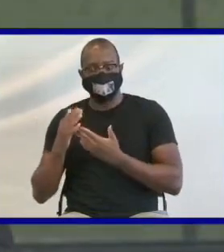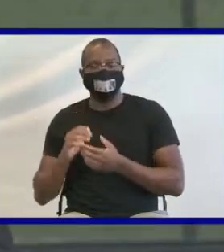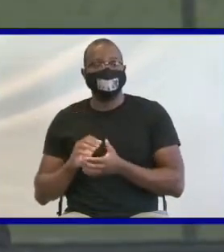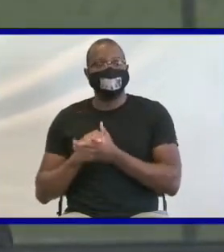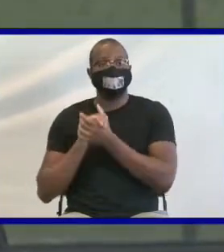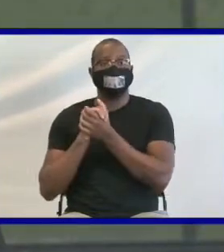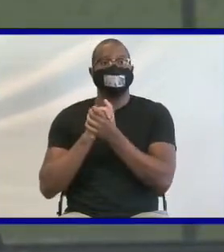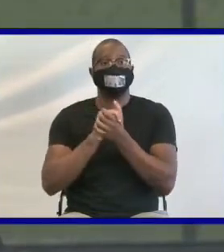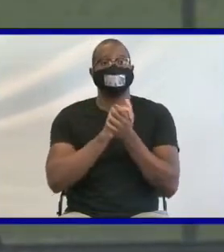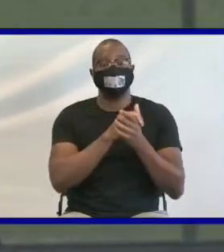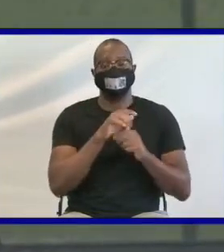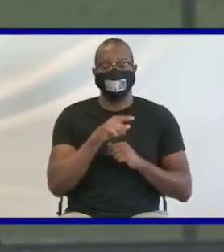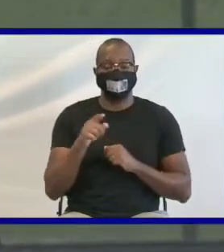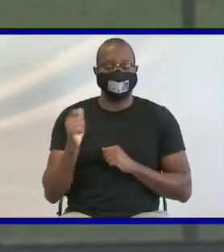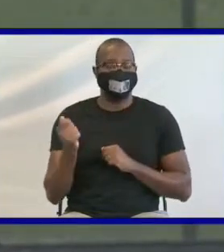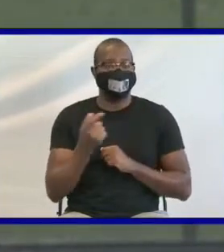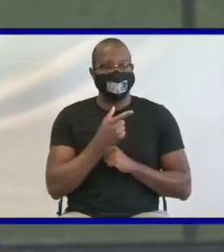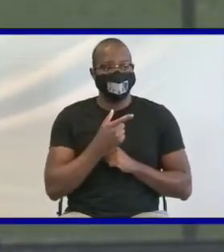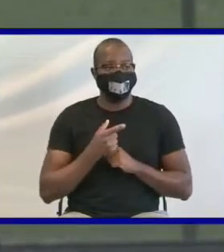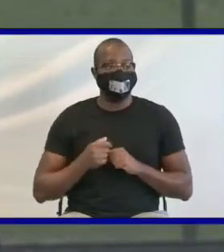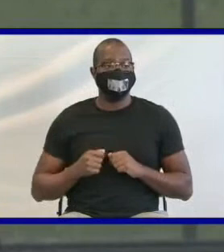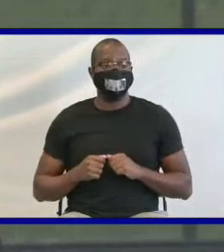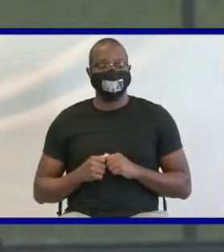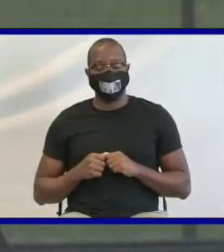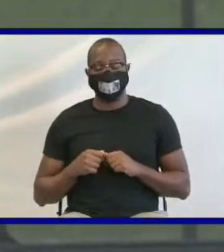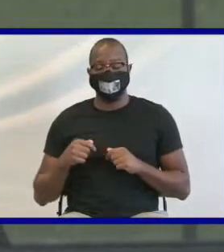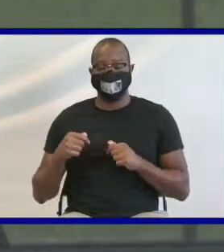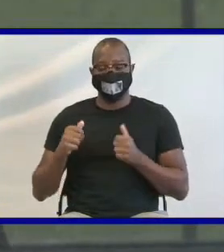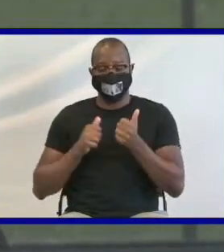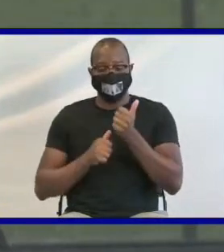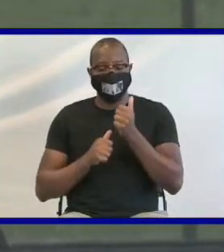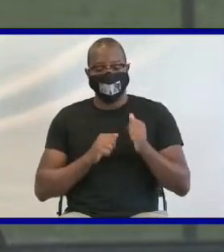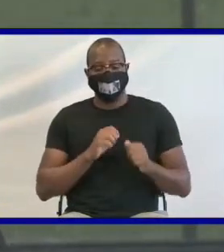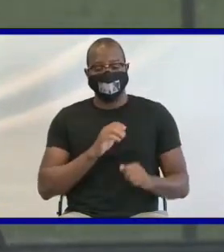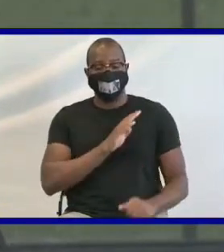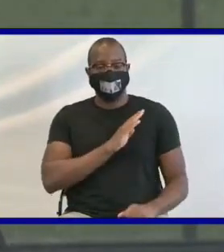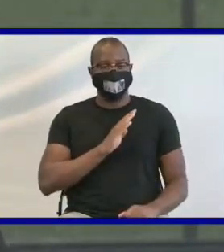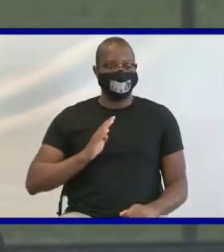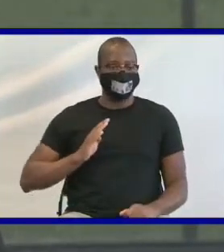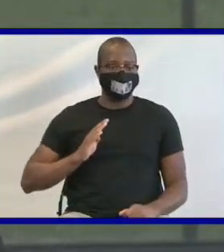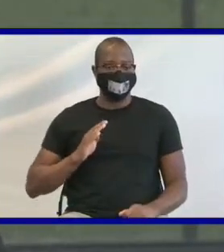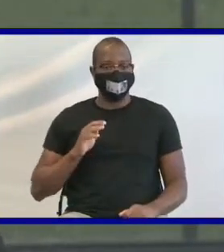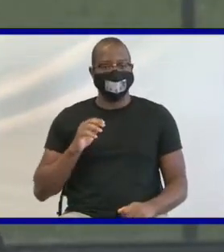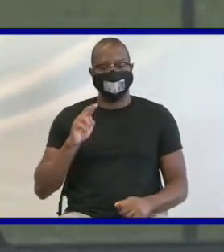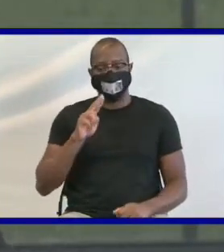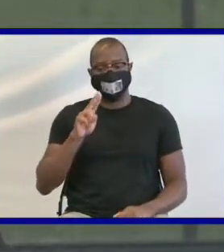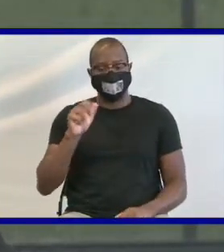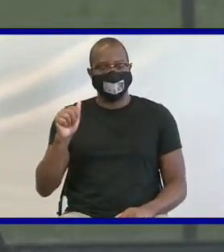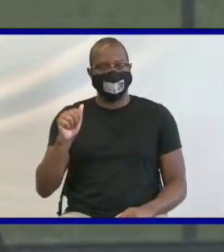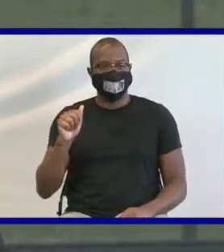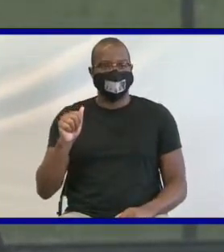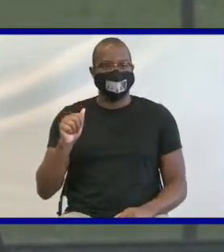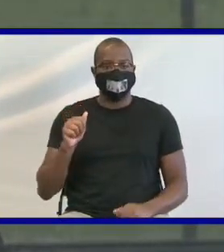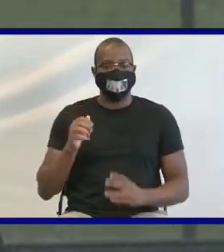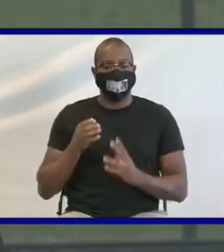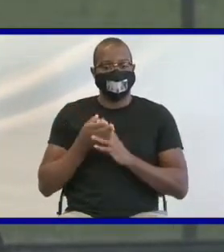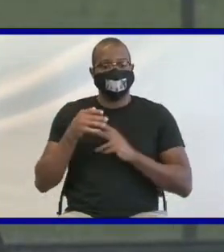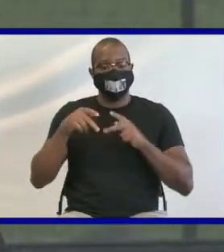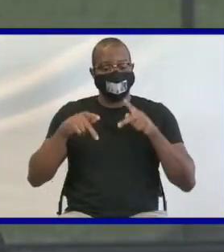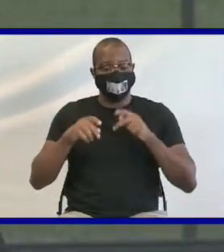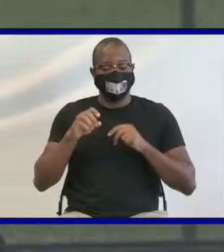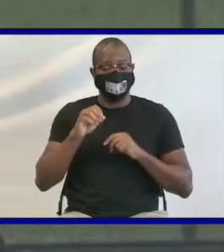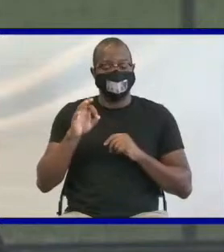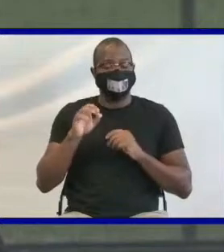to you all. Exercising the authority of the trustees of the University of Akron, legally vested by the people of the state of